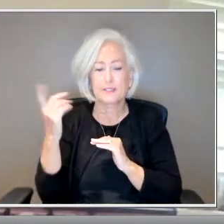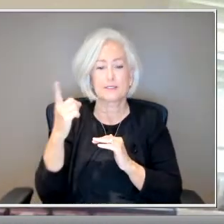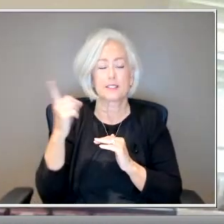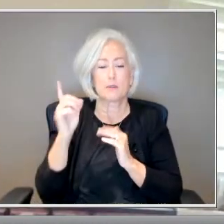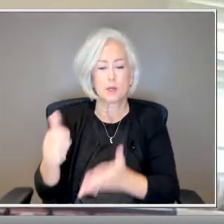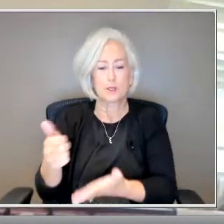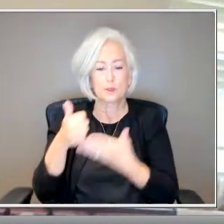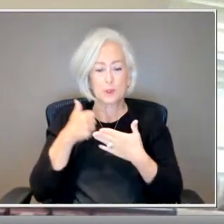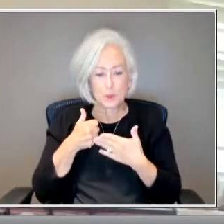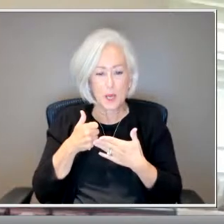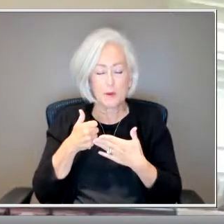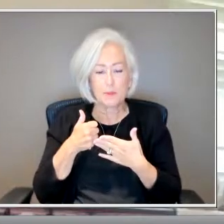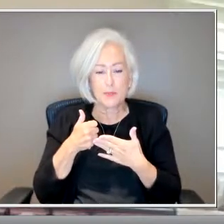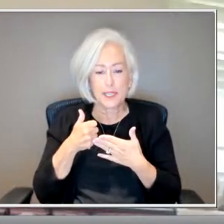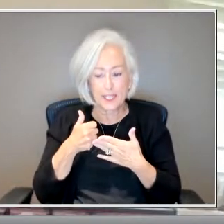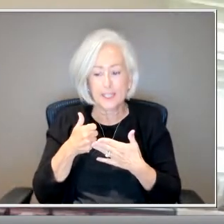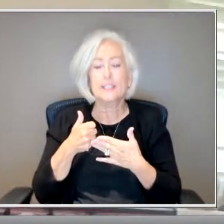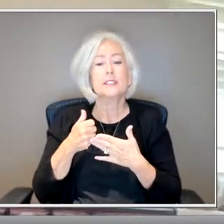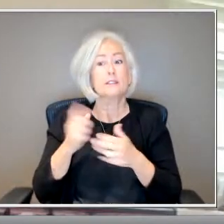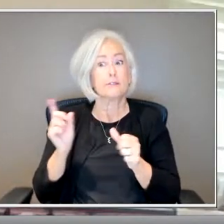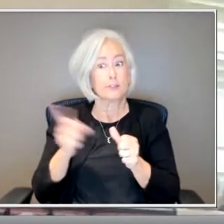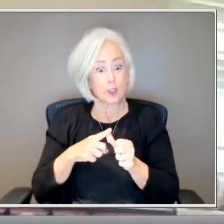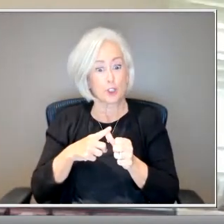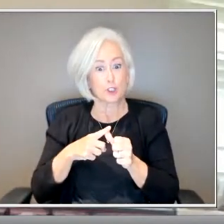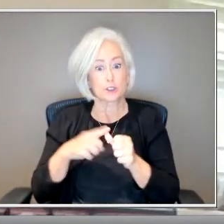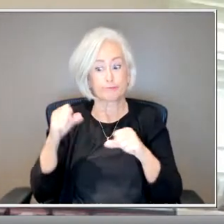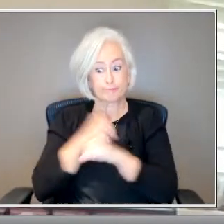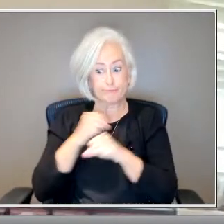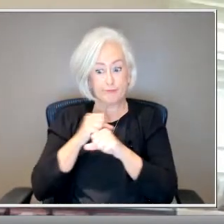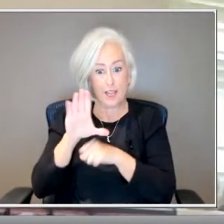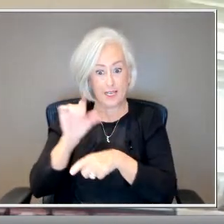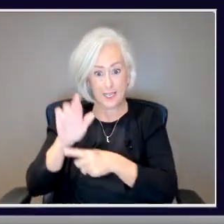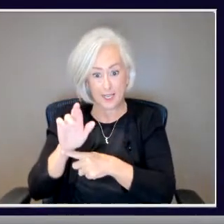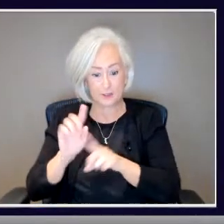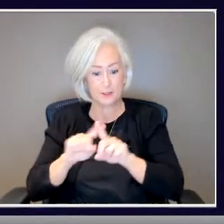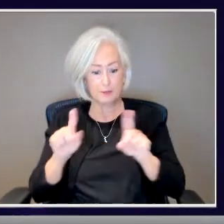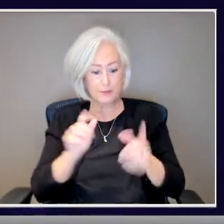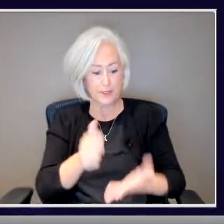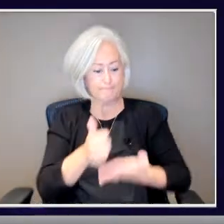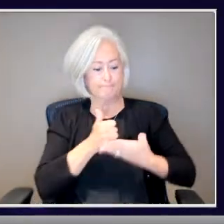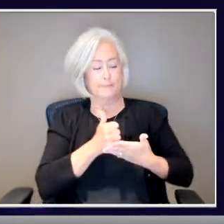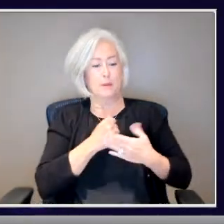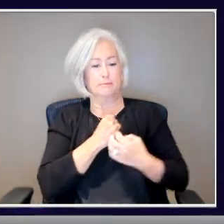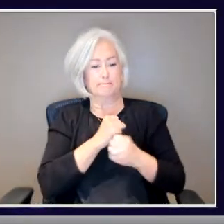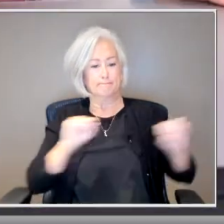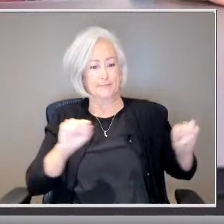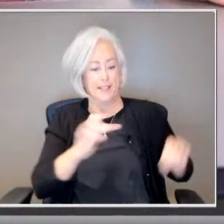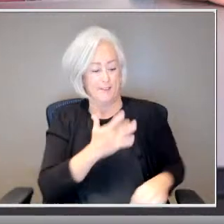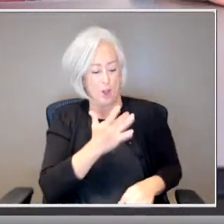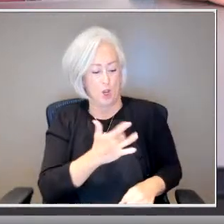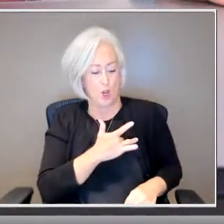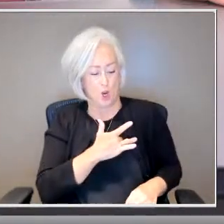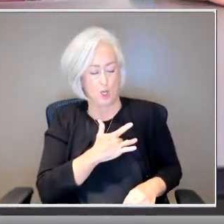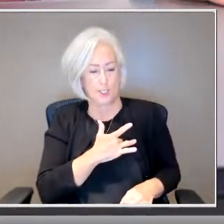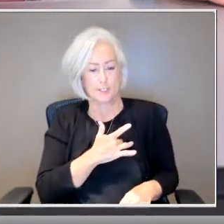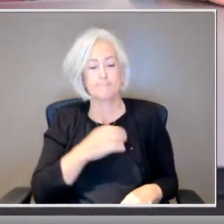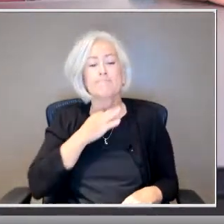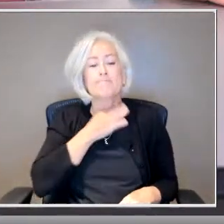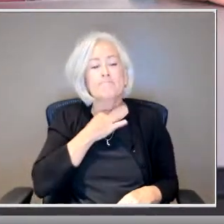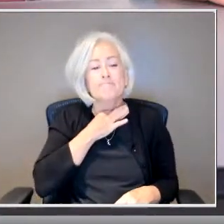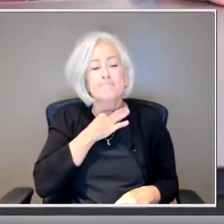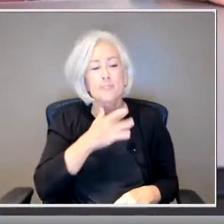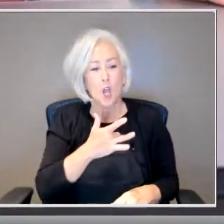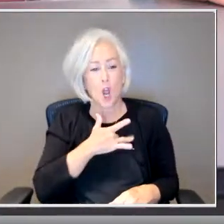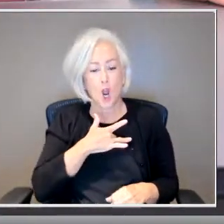to not only fight the cancer, but to save my heart. Dr. Porter, Amy had heart weakening from a previous